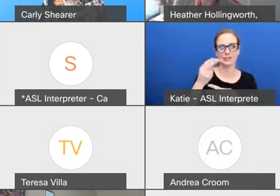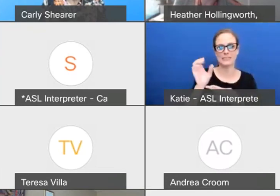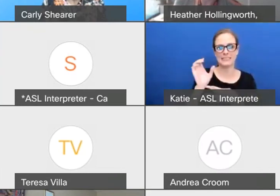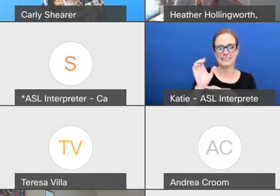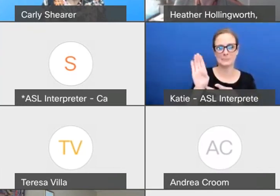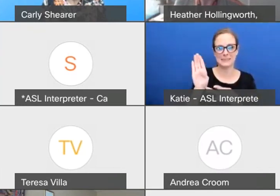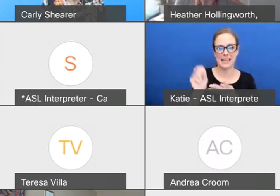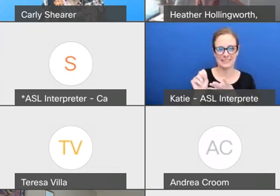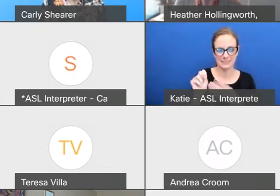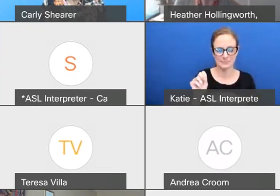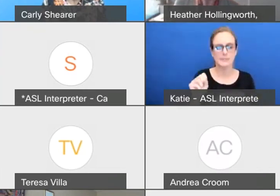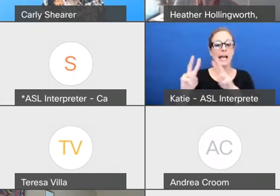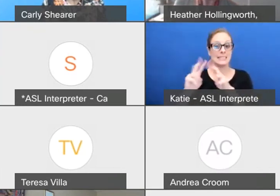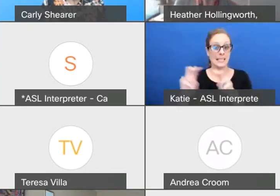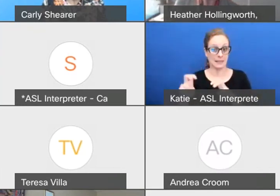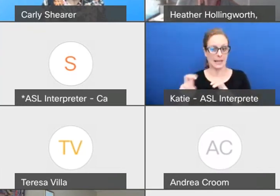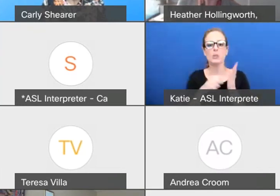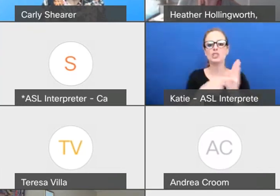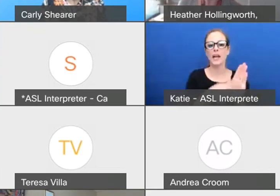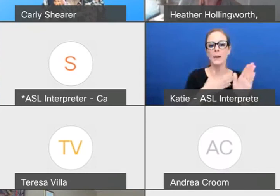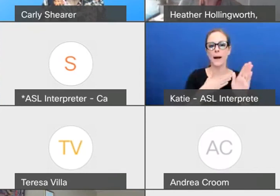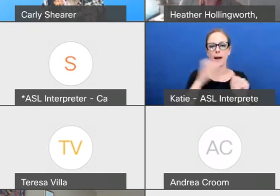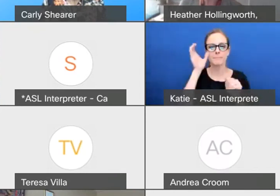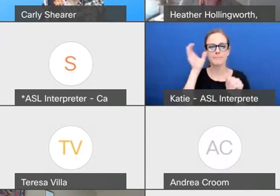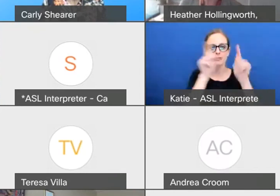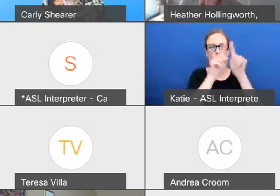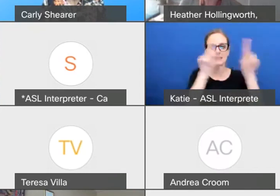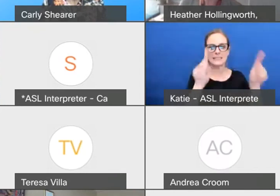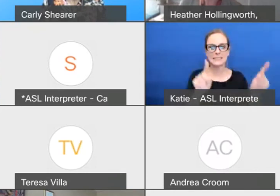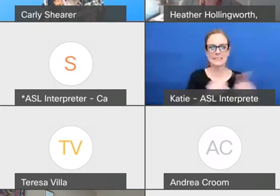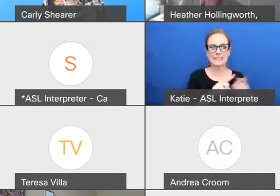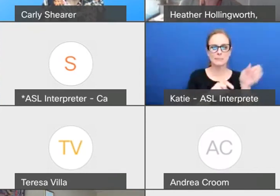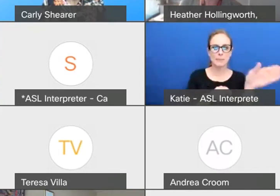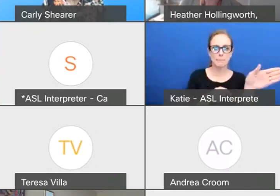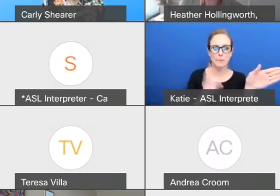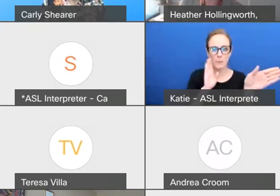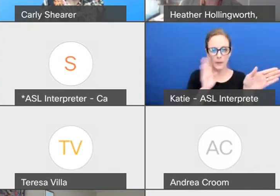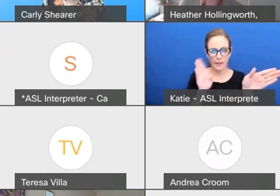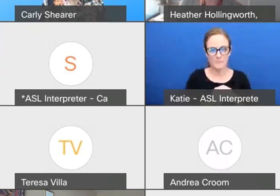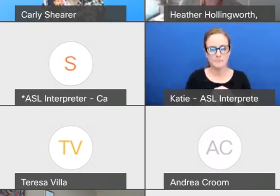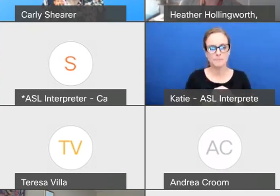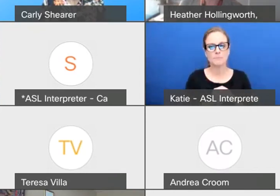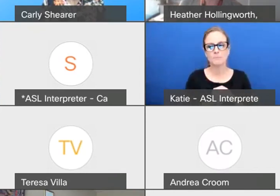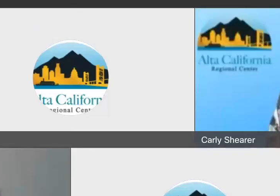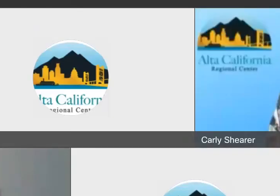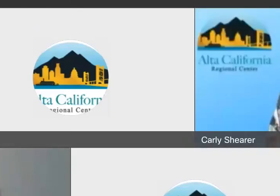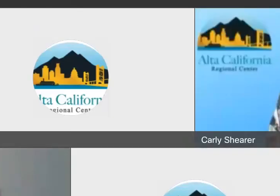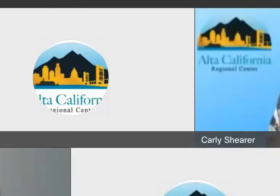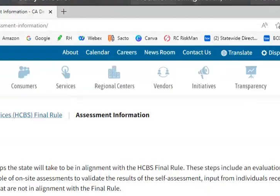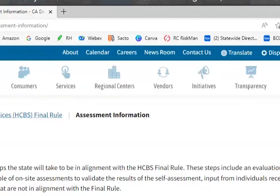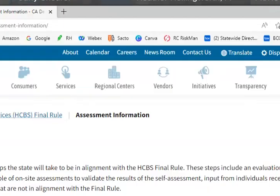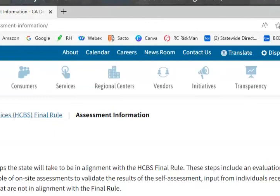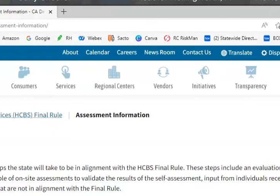And this is the assessment. So I'm going to share my screen again so you guys can take a look. Cindy talked about this last